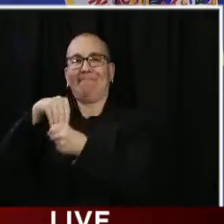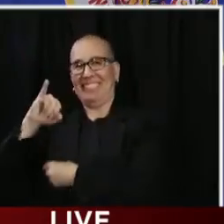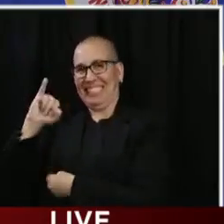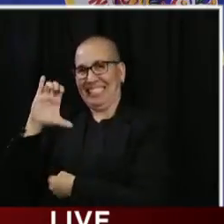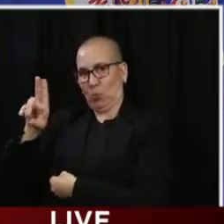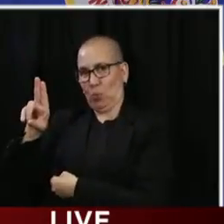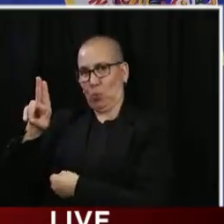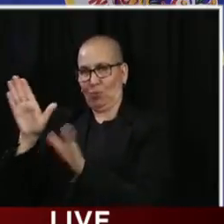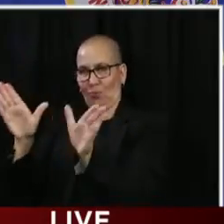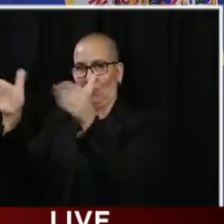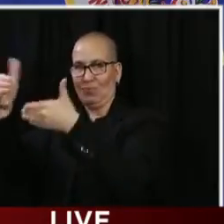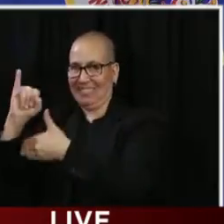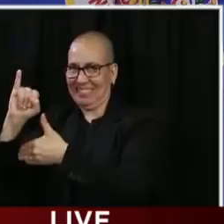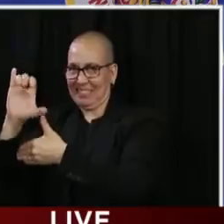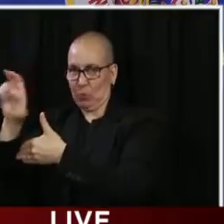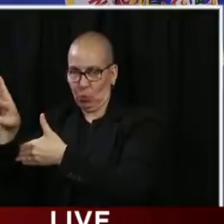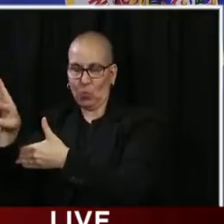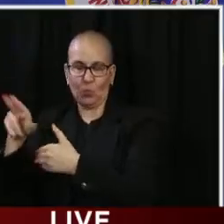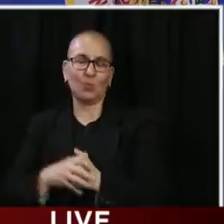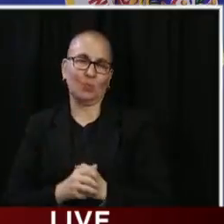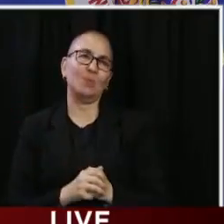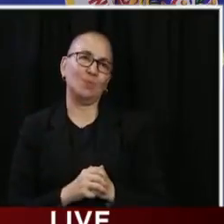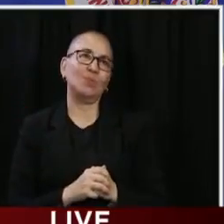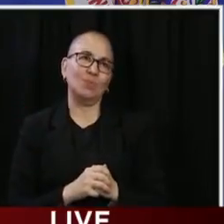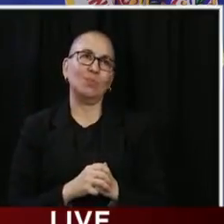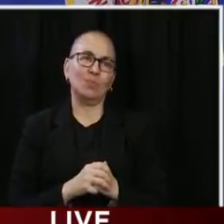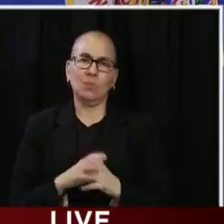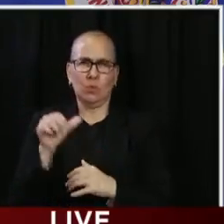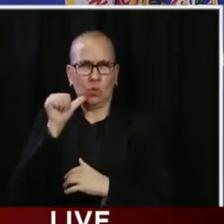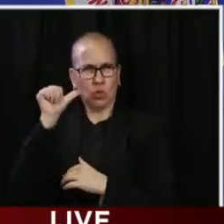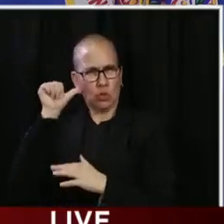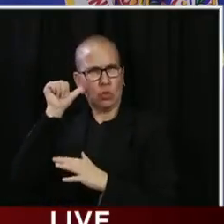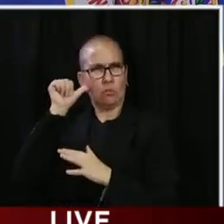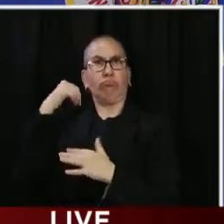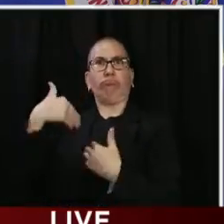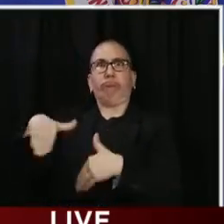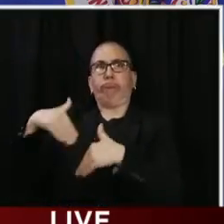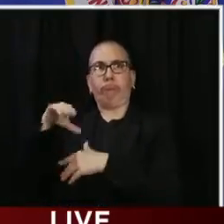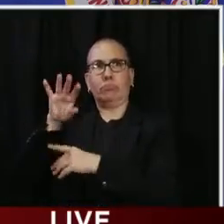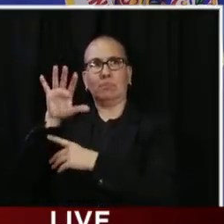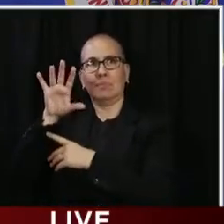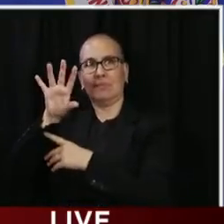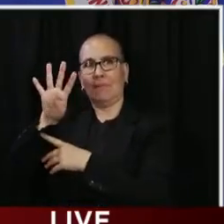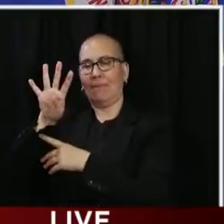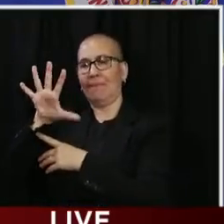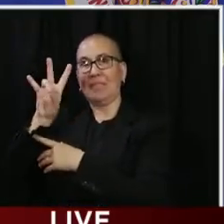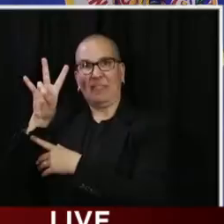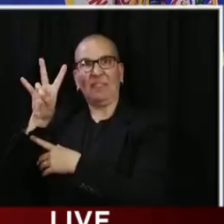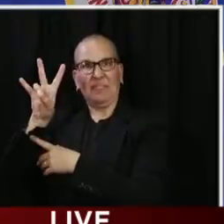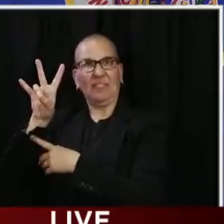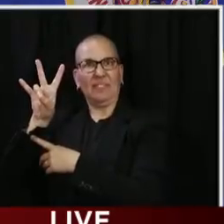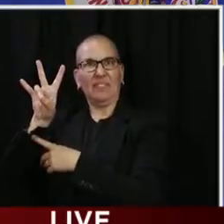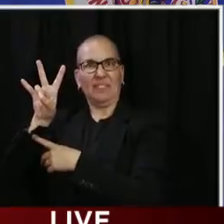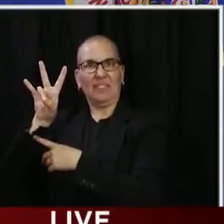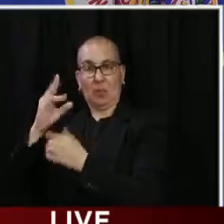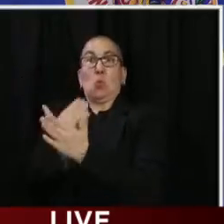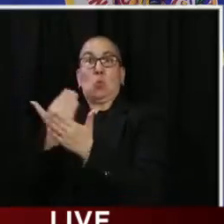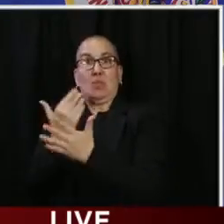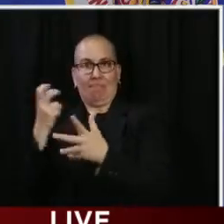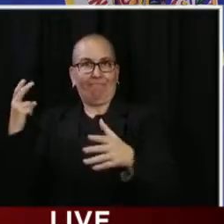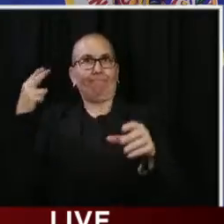day before, we saw a big spike of 57 new hospitalizations. Yesterday, there were only five. So we